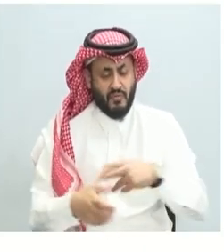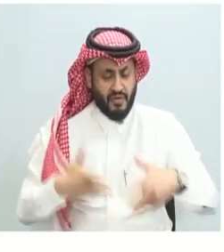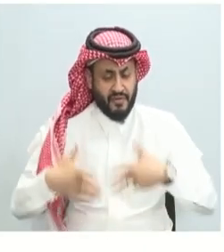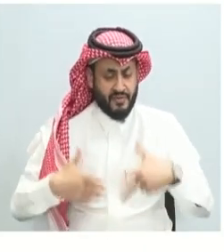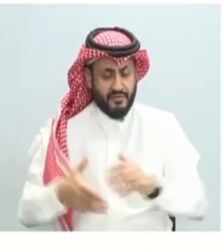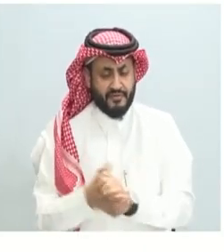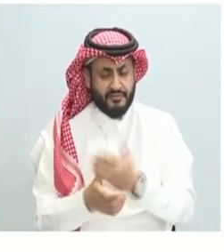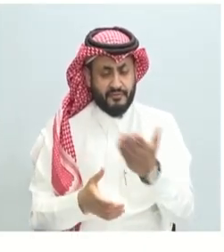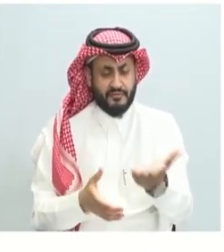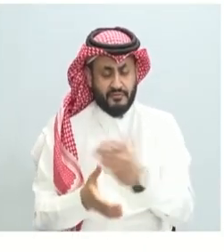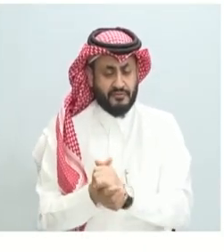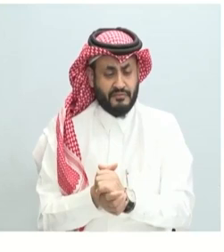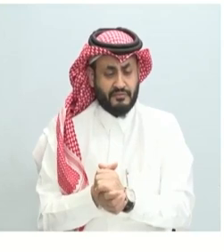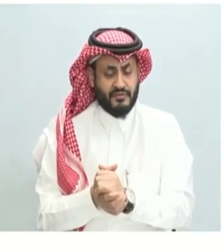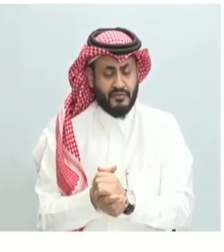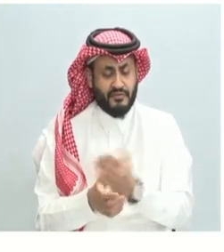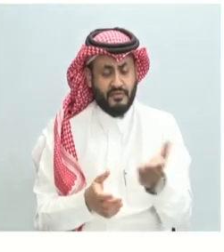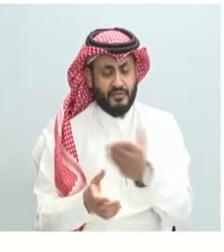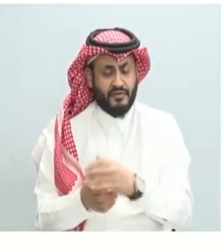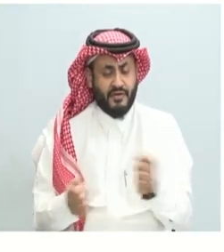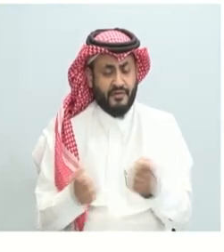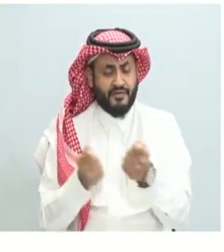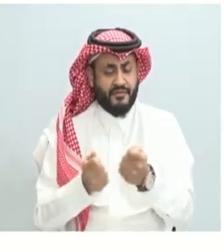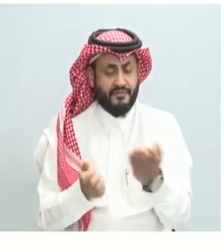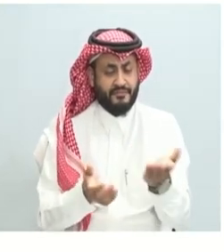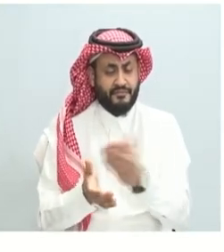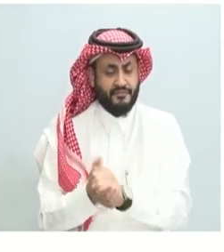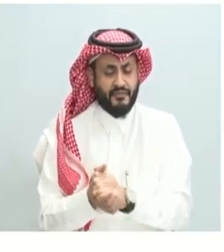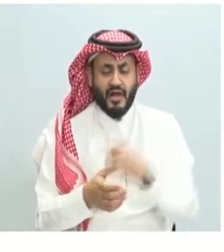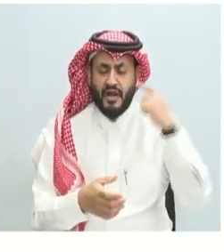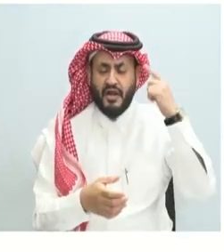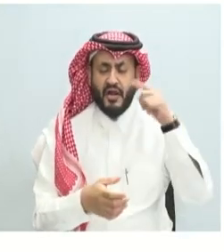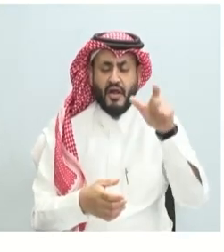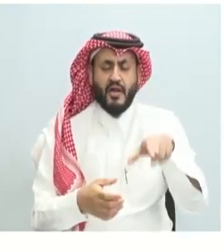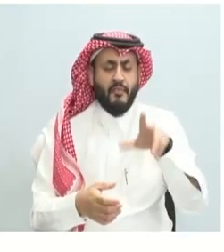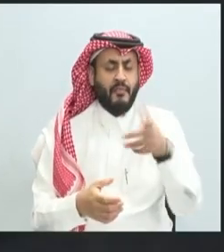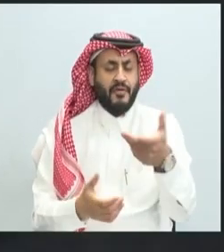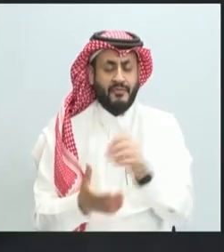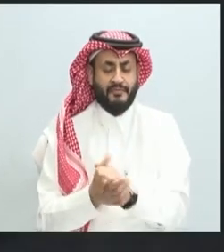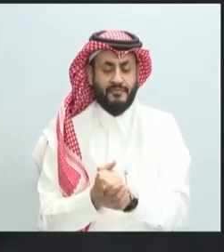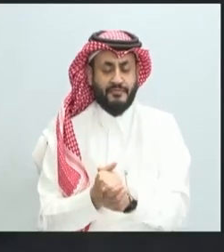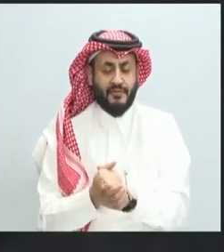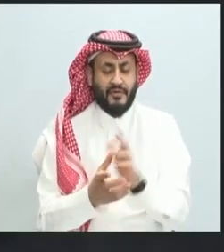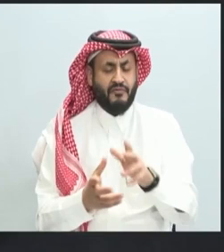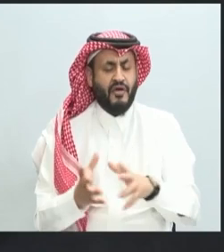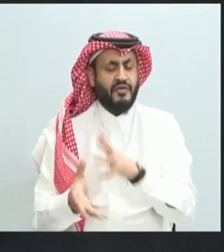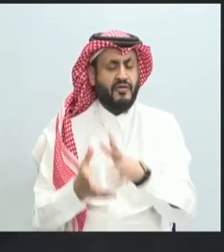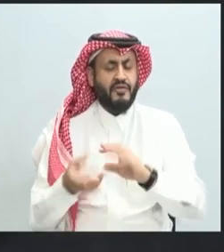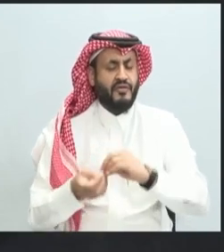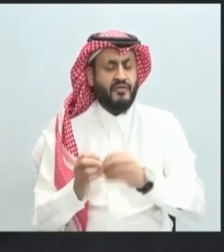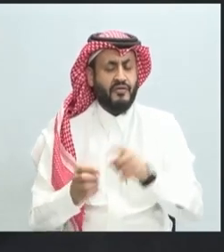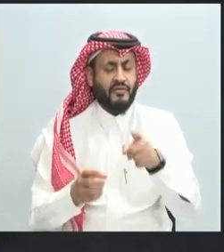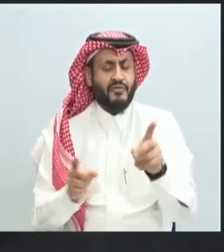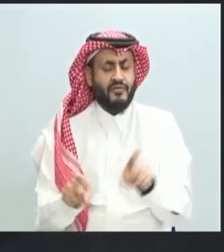interesting, you can try to play the game, which is guess who, where you can describe someone to